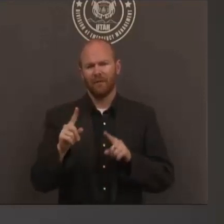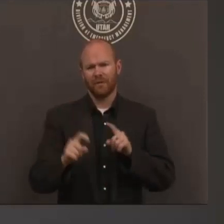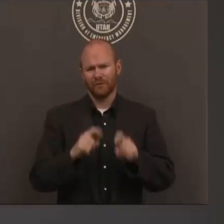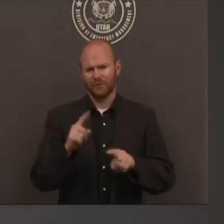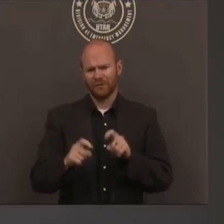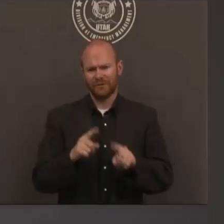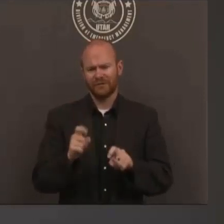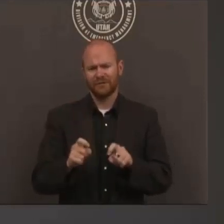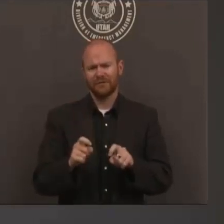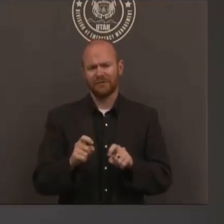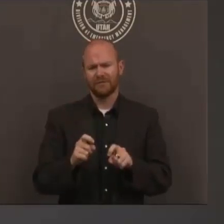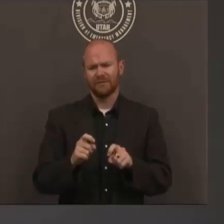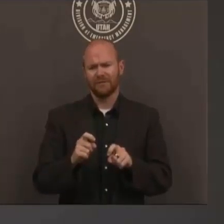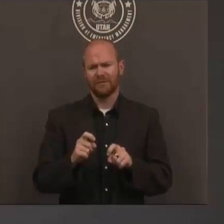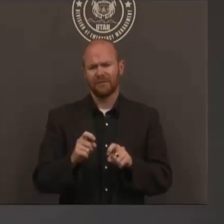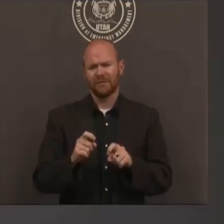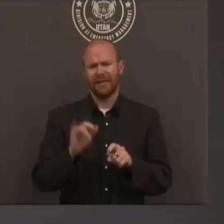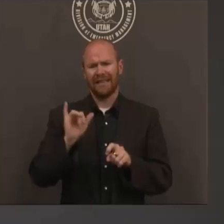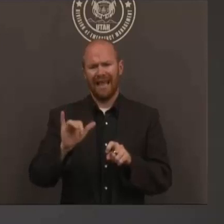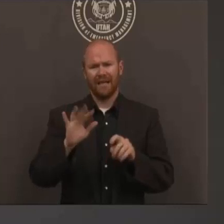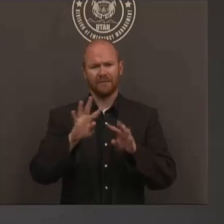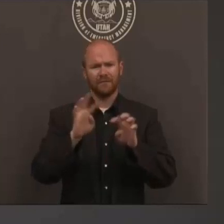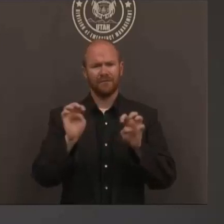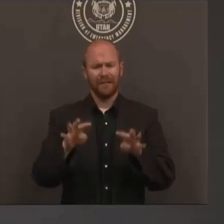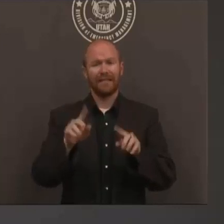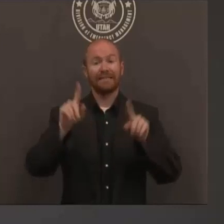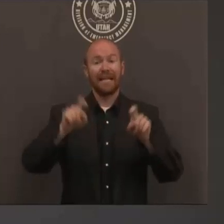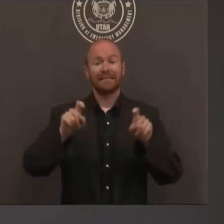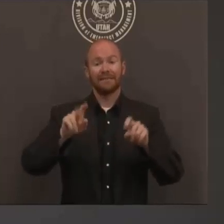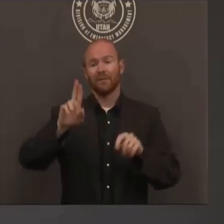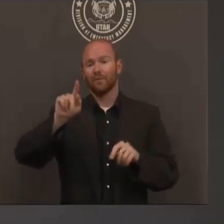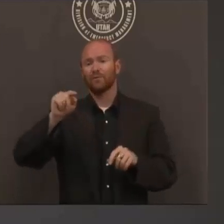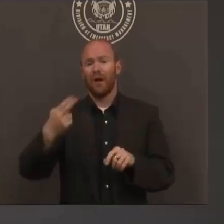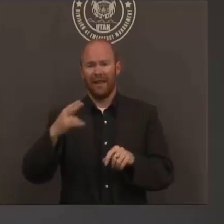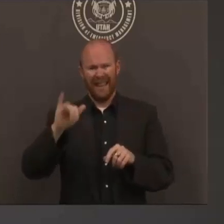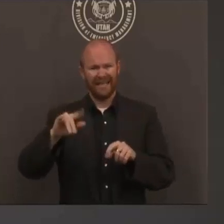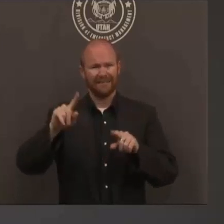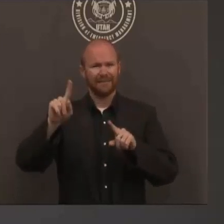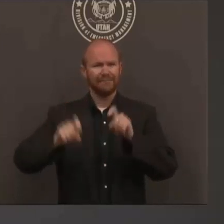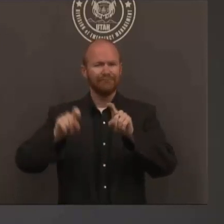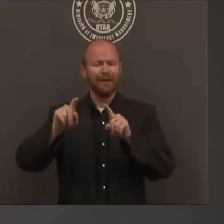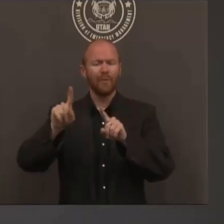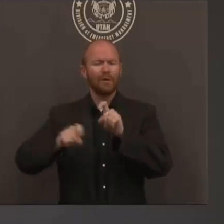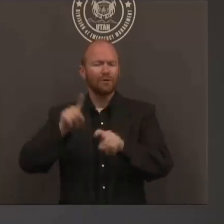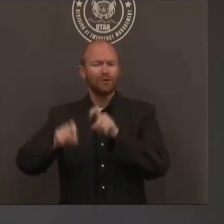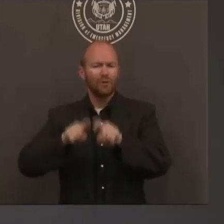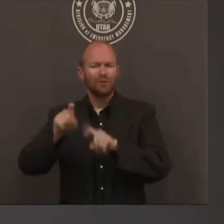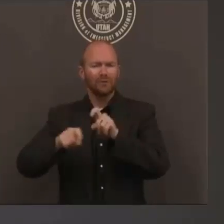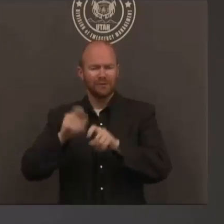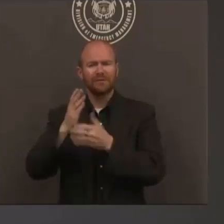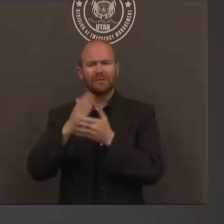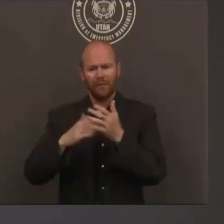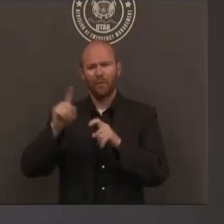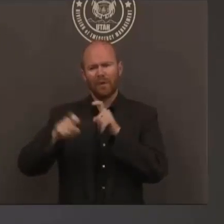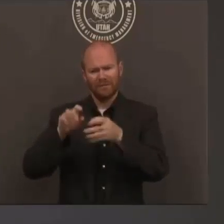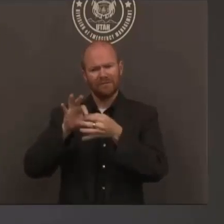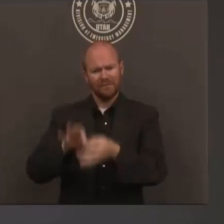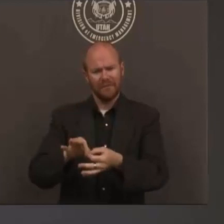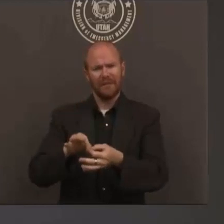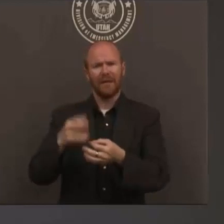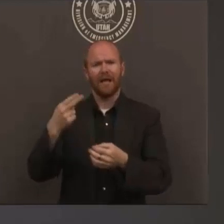off, the questionnaire that Test Utah was doing some questions appeared on it